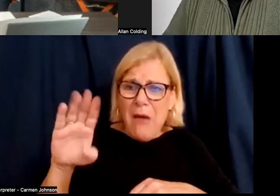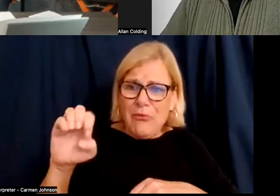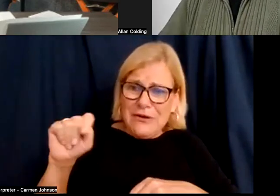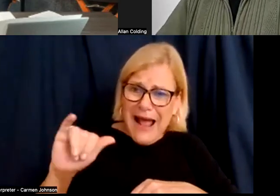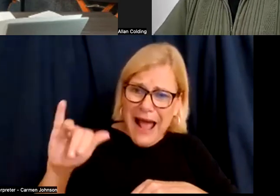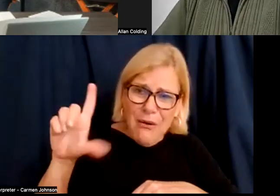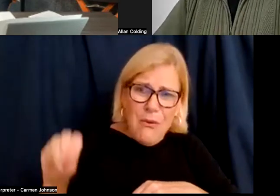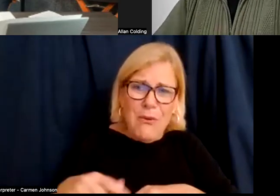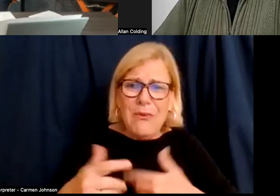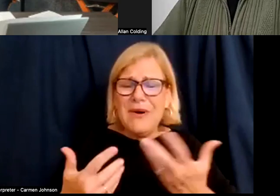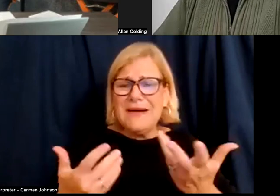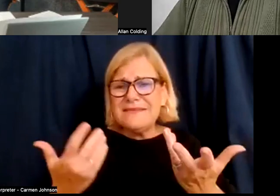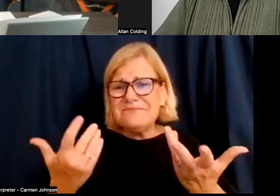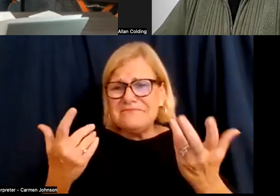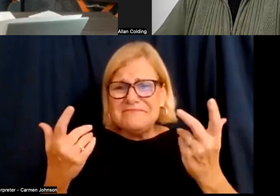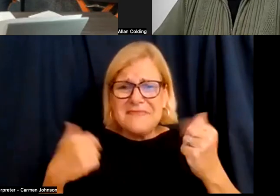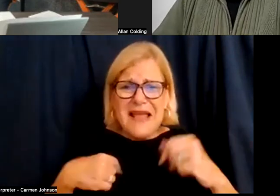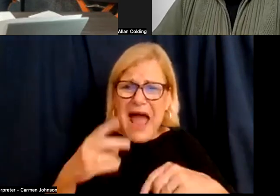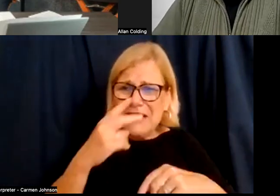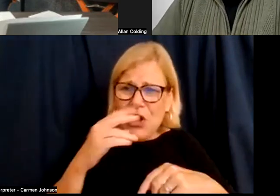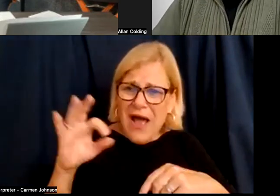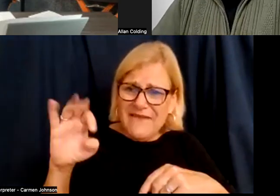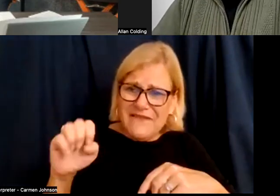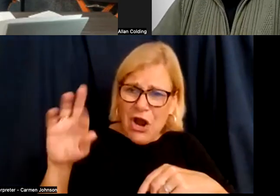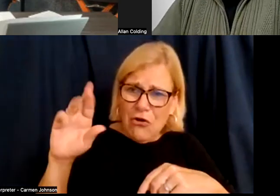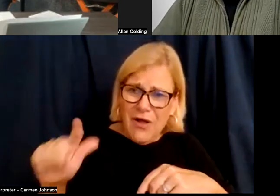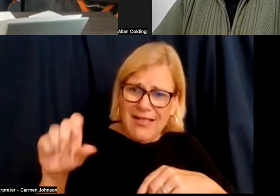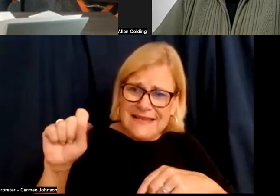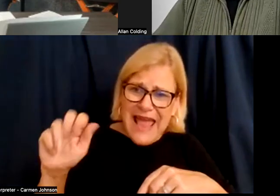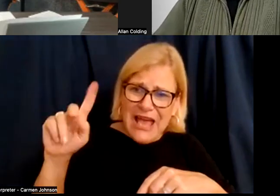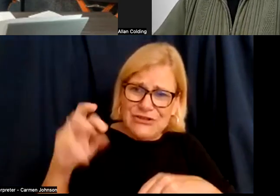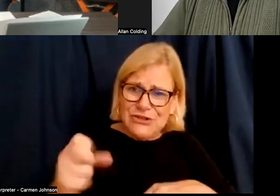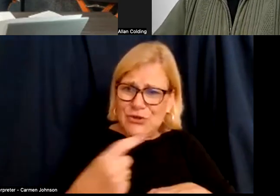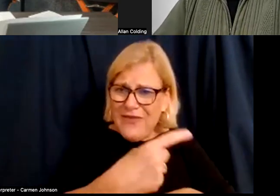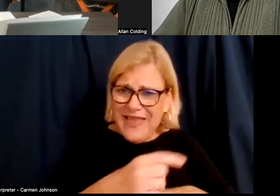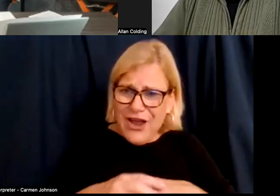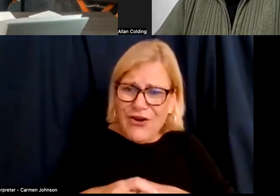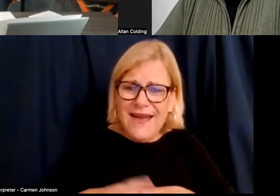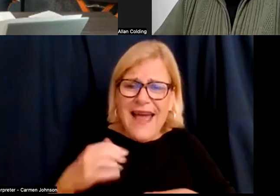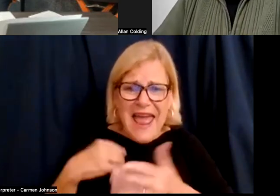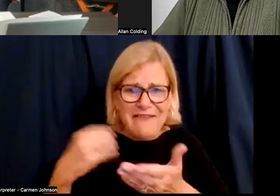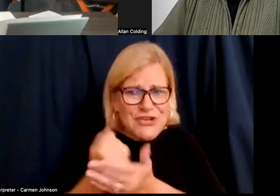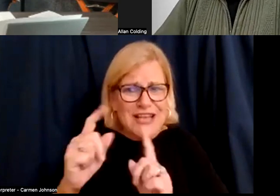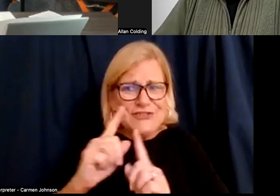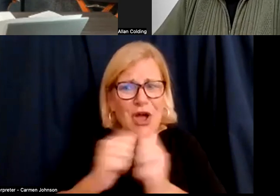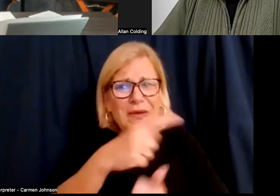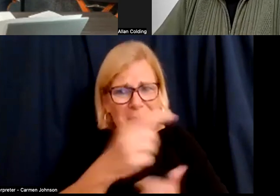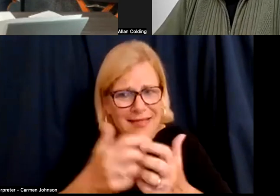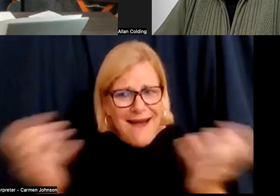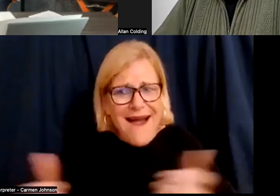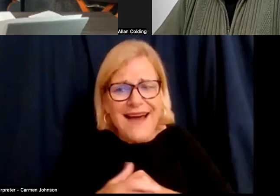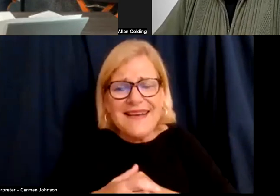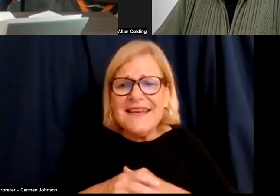there, and I saw Pharoah Sanders over there, and got the chance to talk with him a lot.